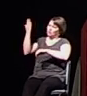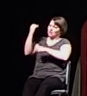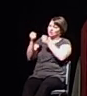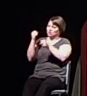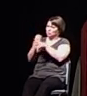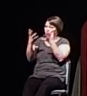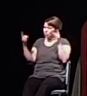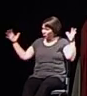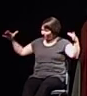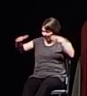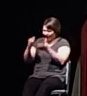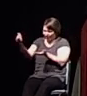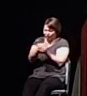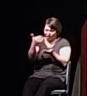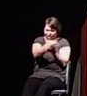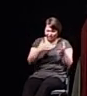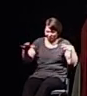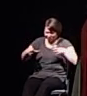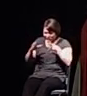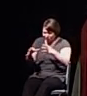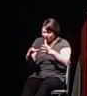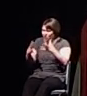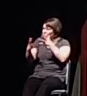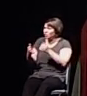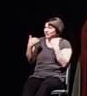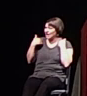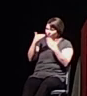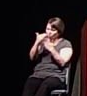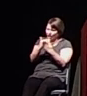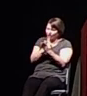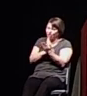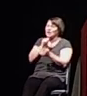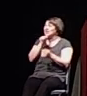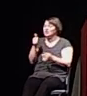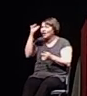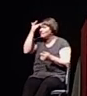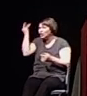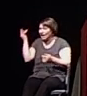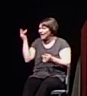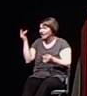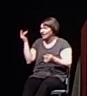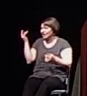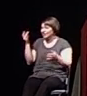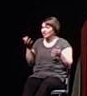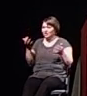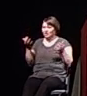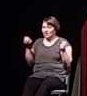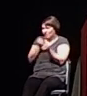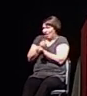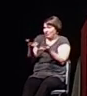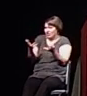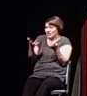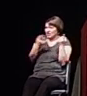tried to gather that so that we could maintain a record and not lose sight of all of